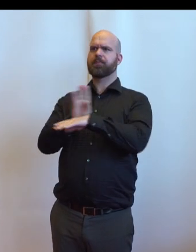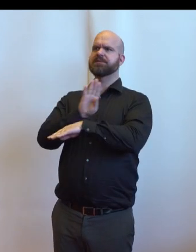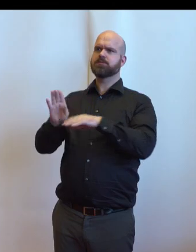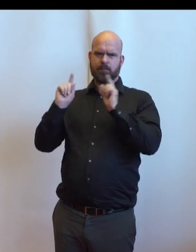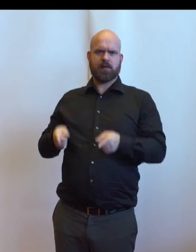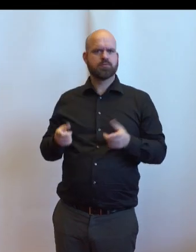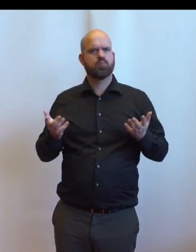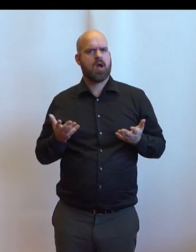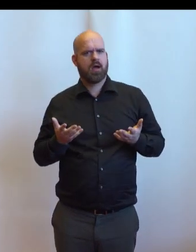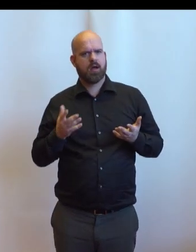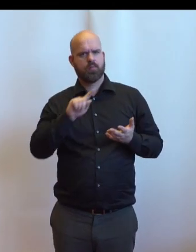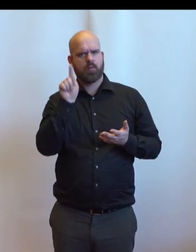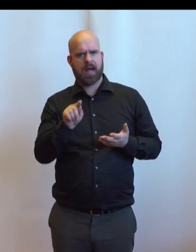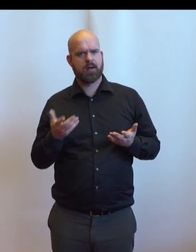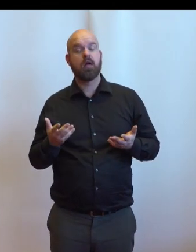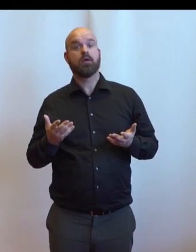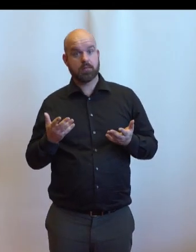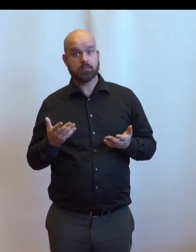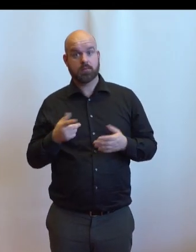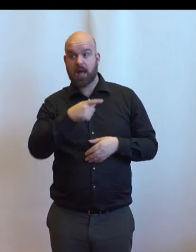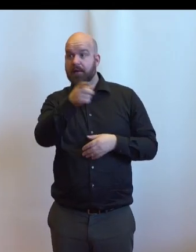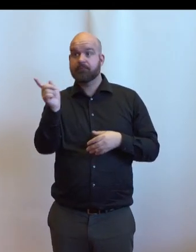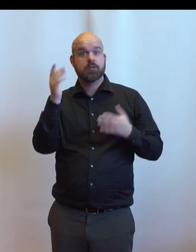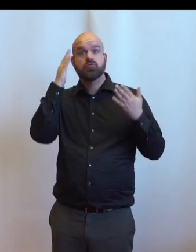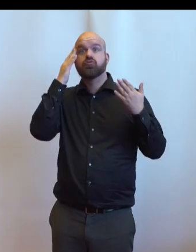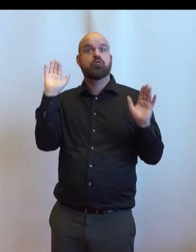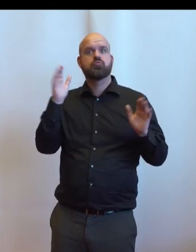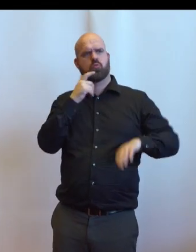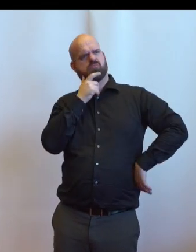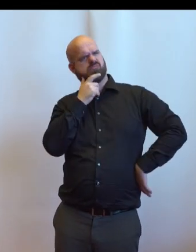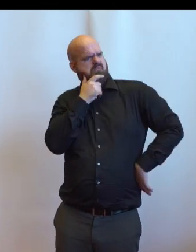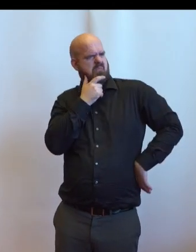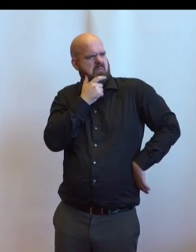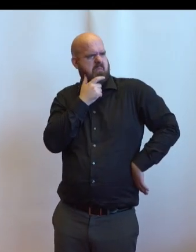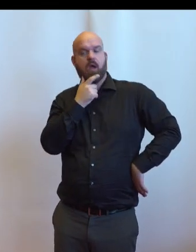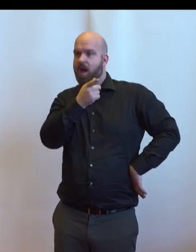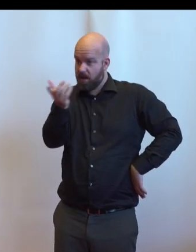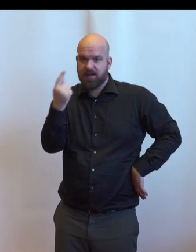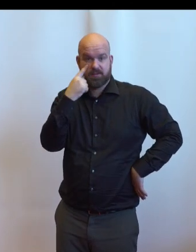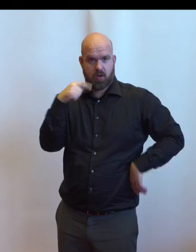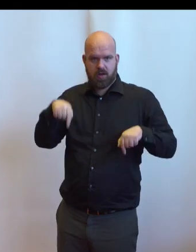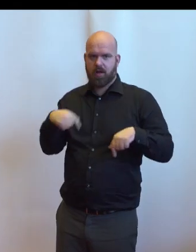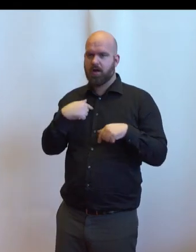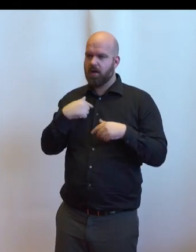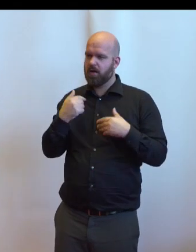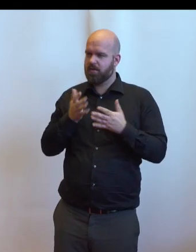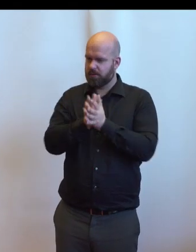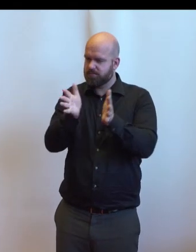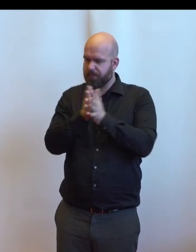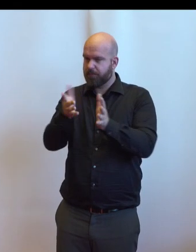not already convinced, which you should be because you're here, will help you argue the case. So next slide,